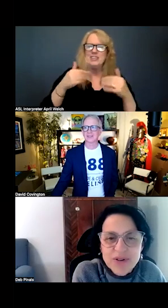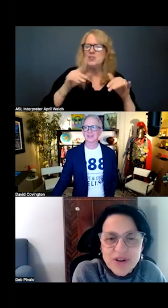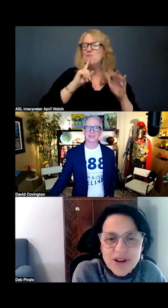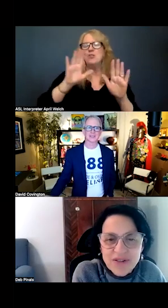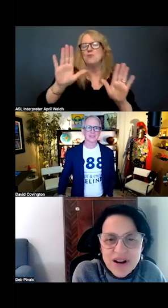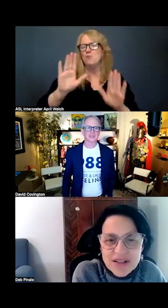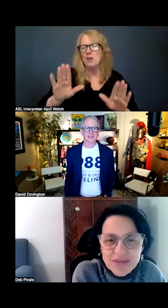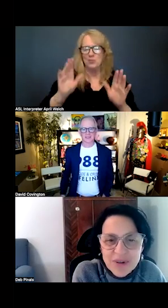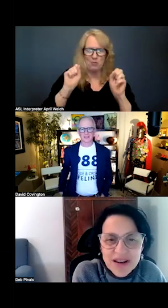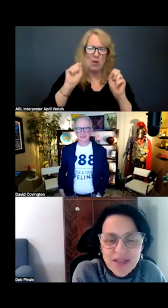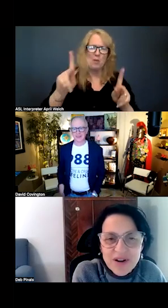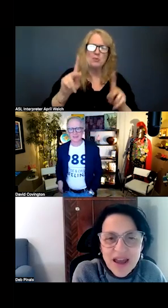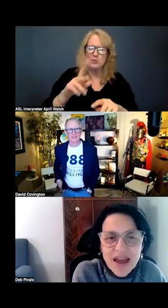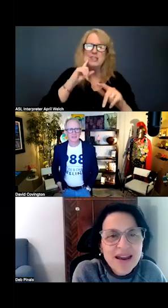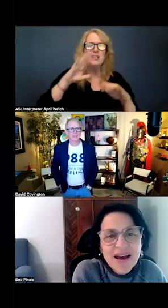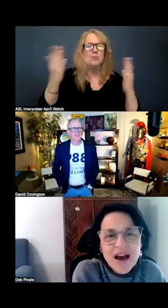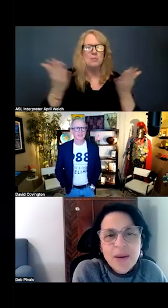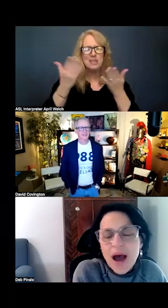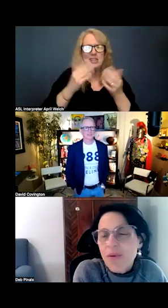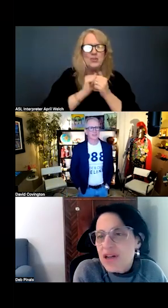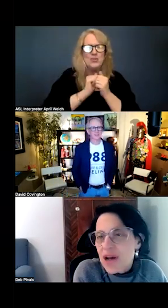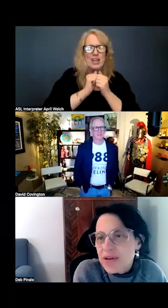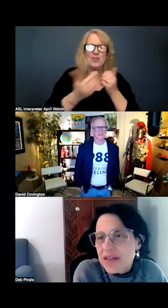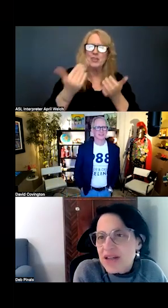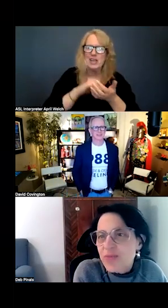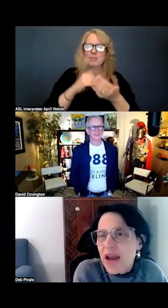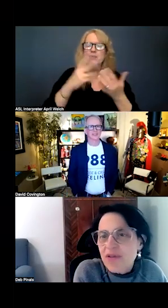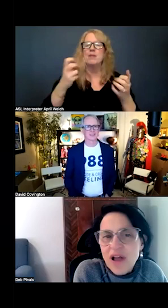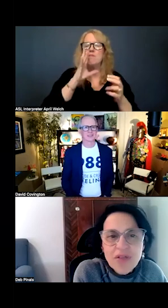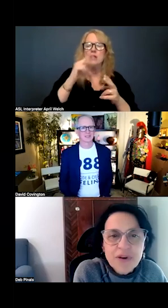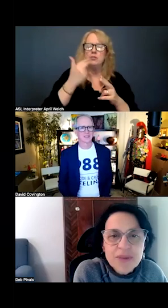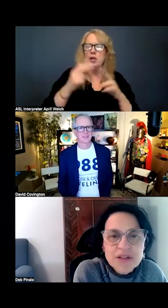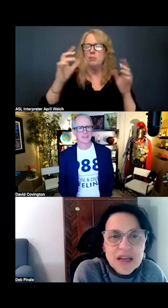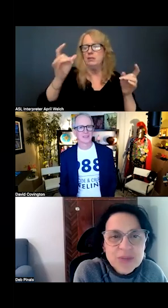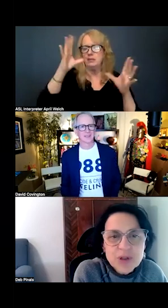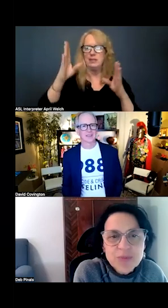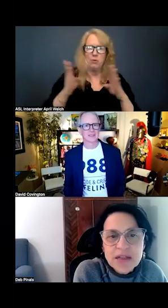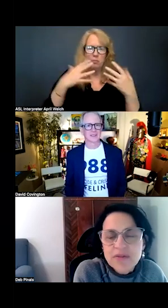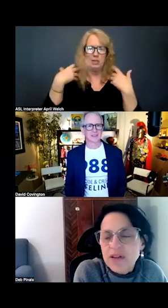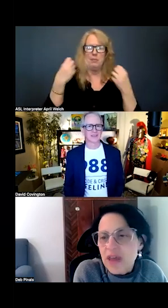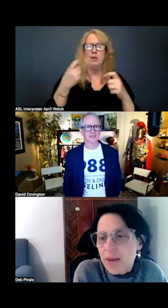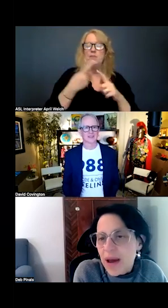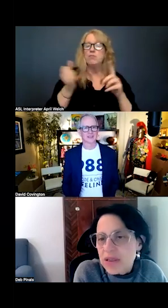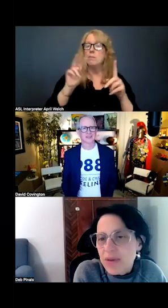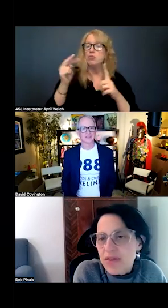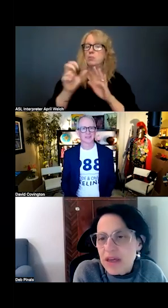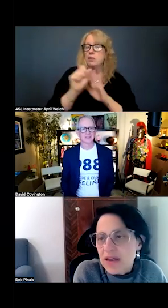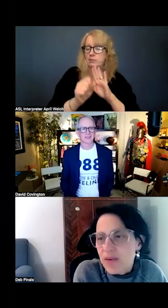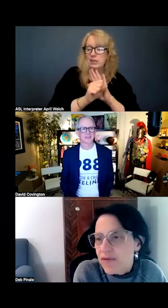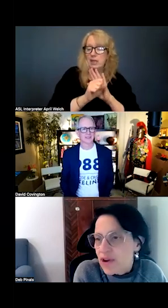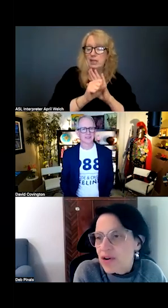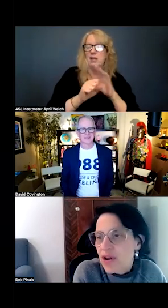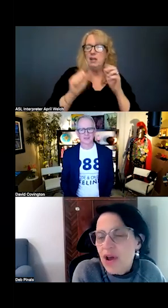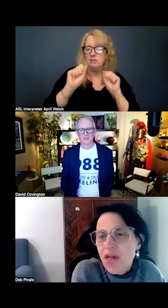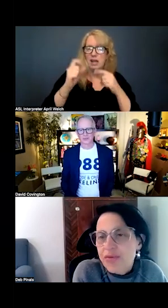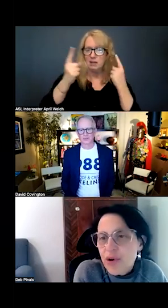wonderful opportunity for us to be together again. I want to talk about disaster behavioral health from the state's perspective and think about some of the things that